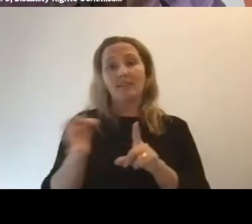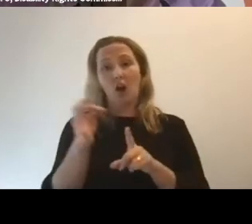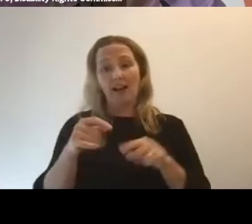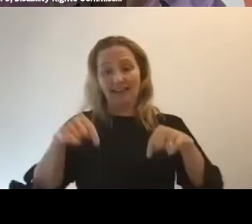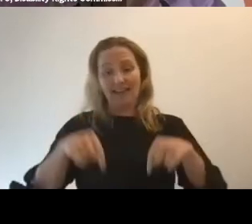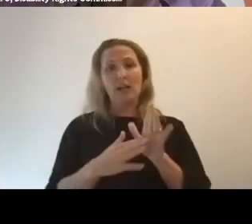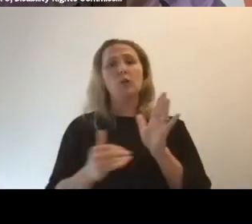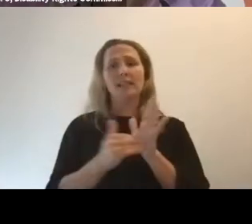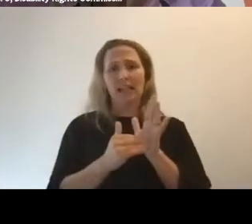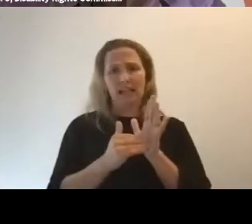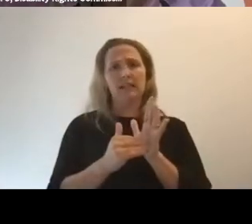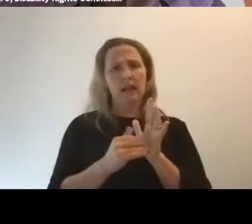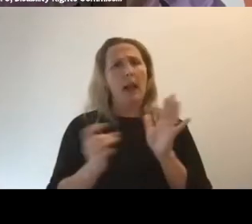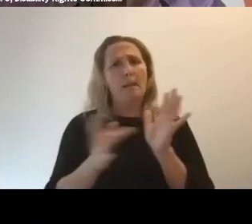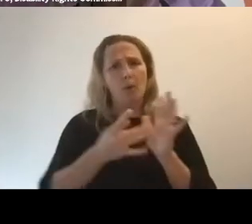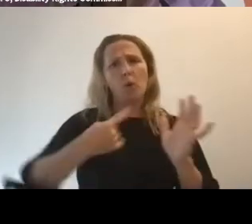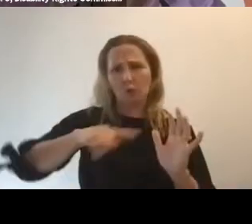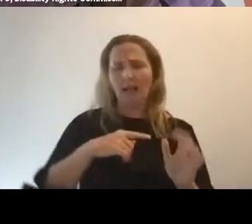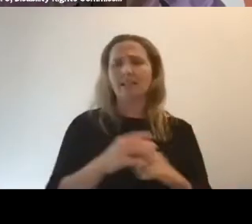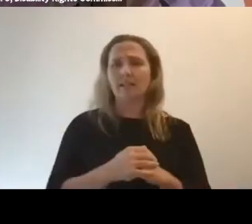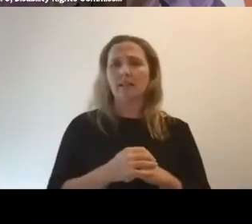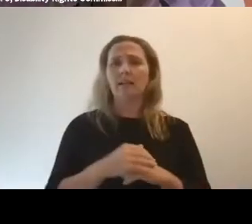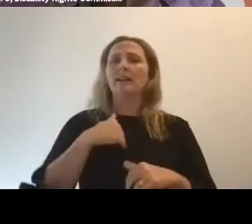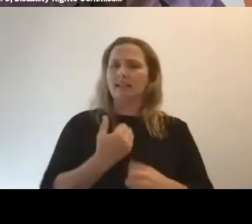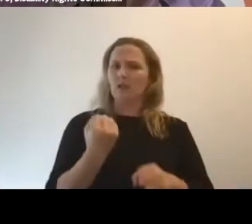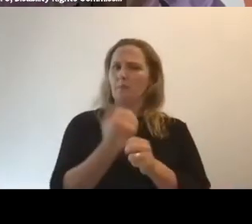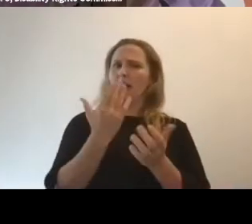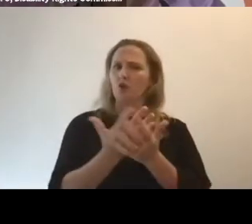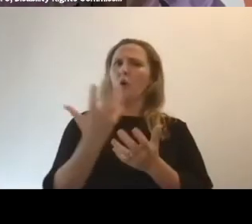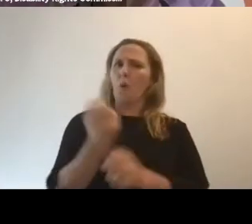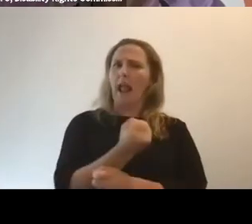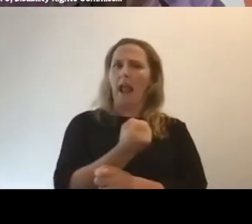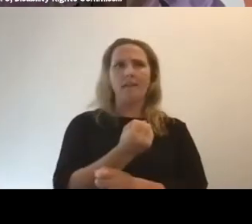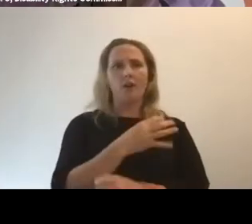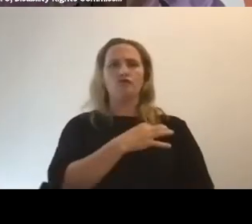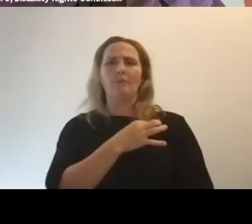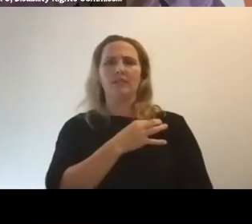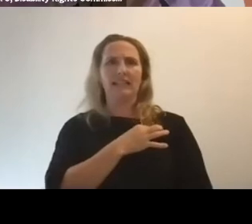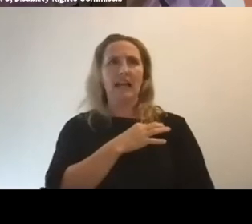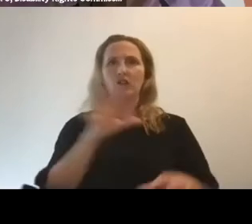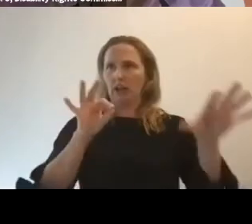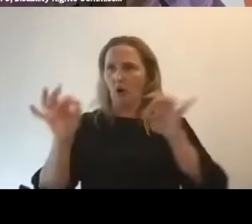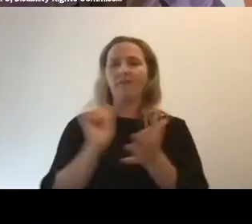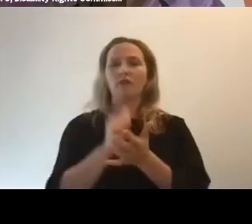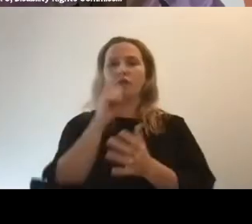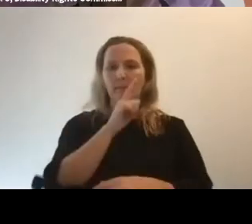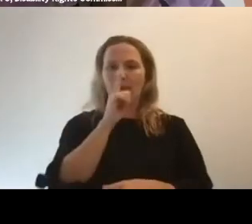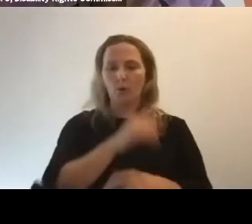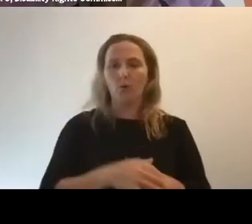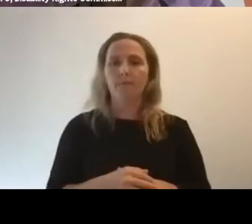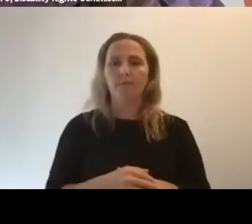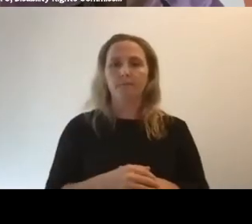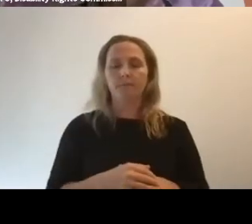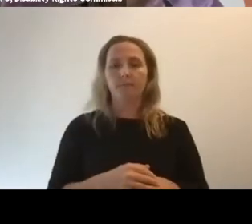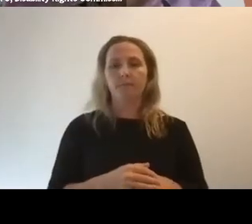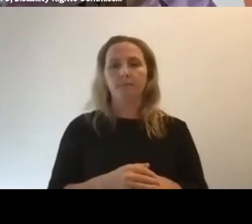the representation that's attractive to our people and our clients. And we've sort of sought to do that, and probably a